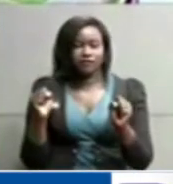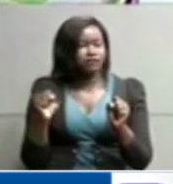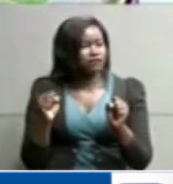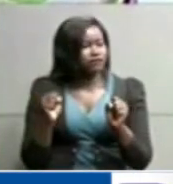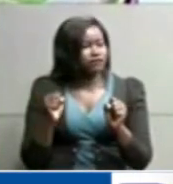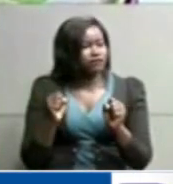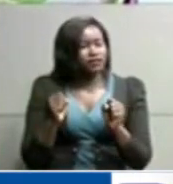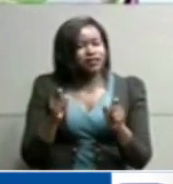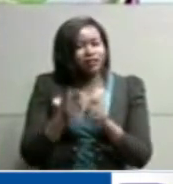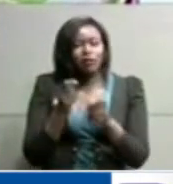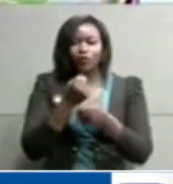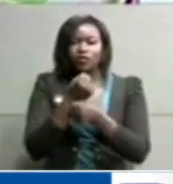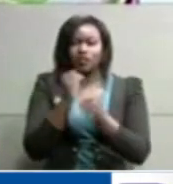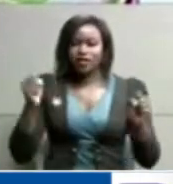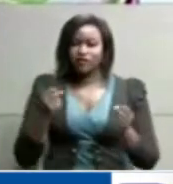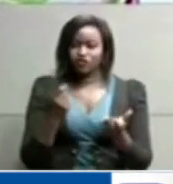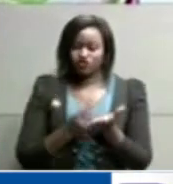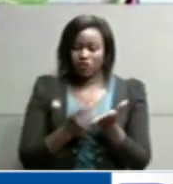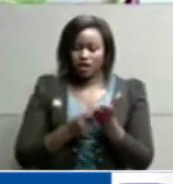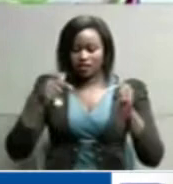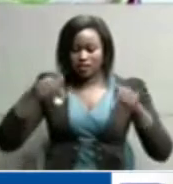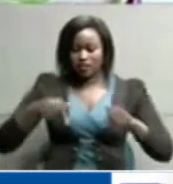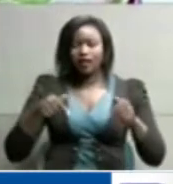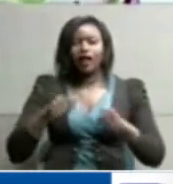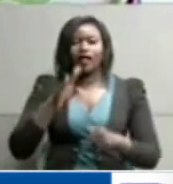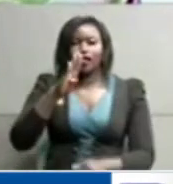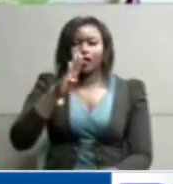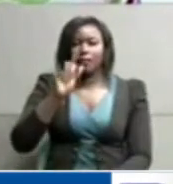the base, which is Uganda,